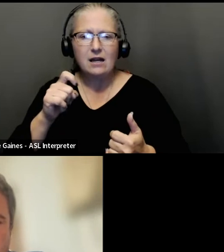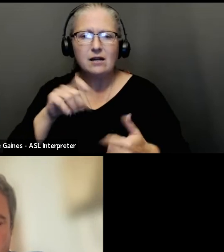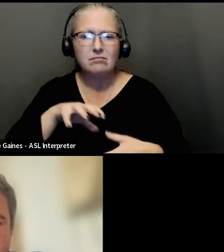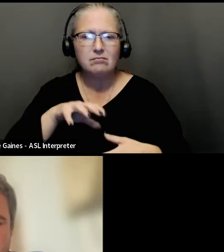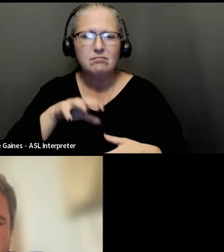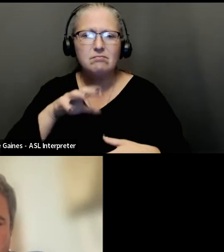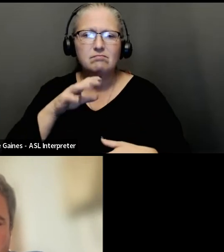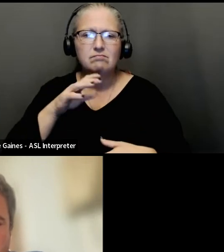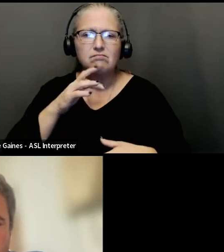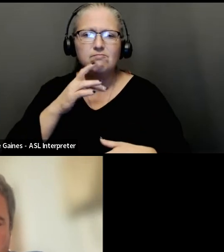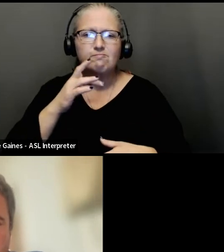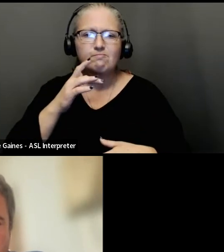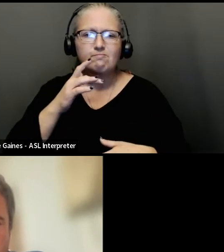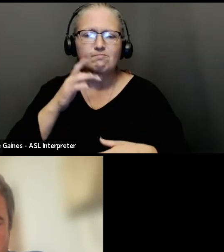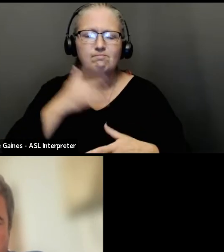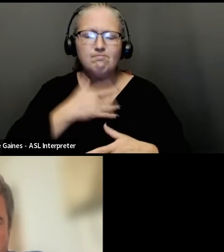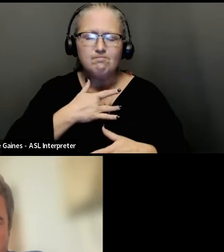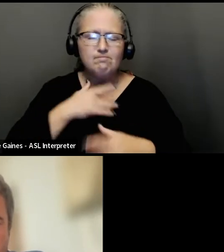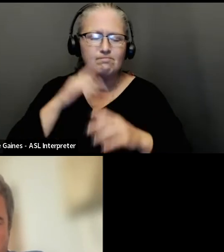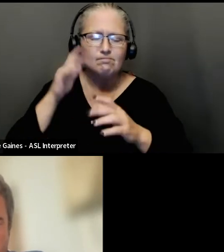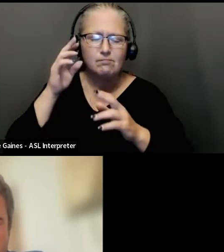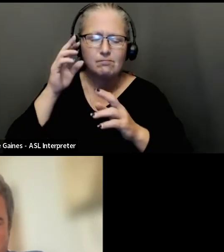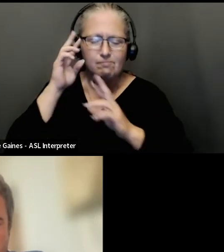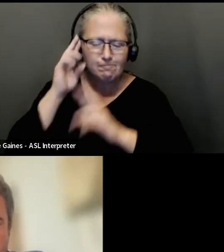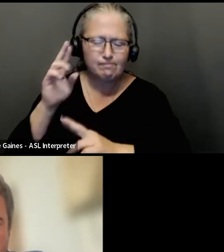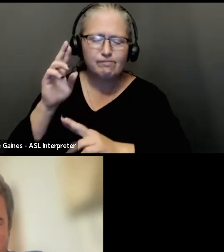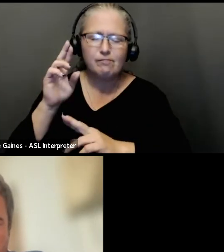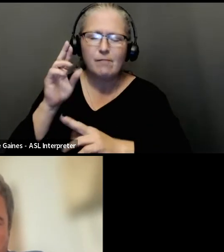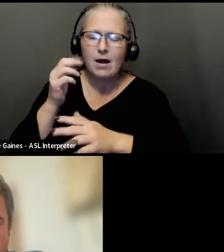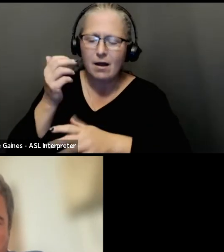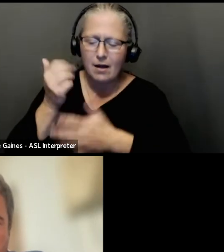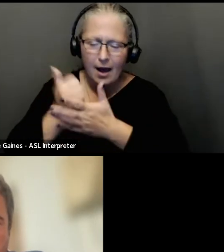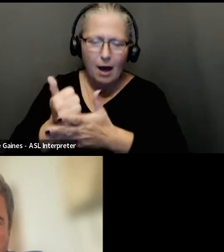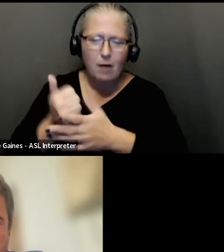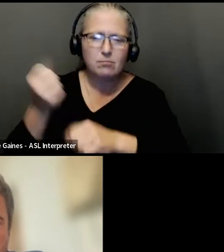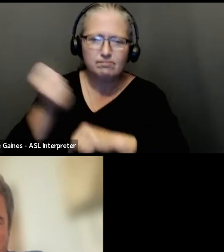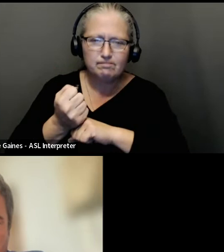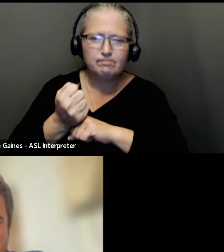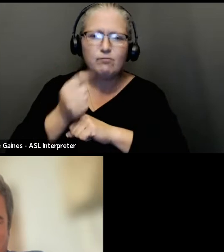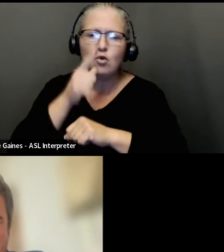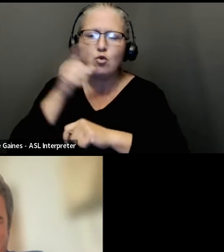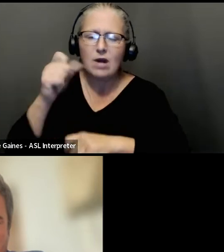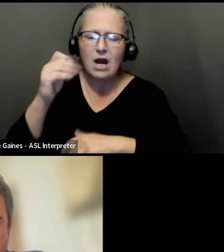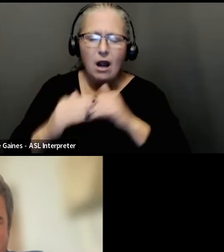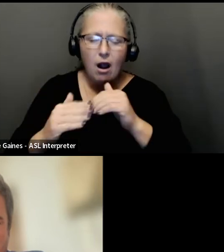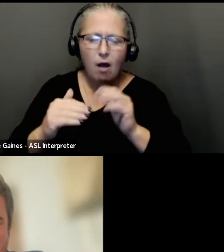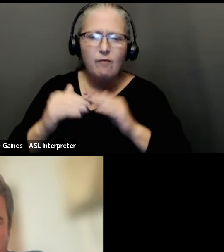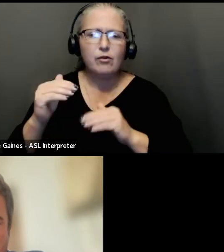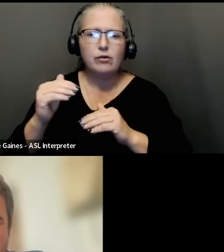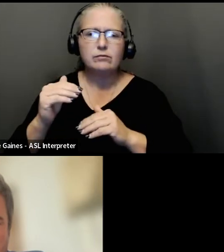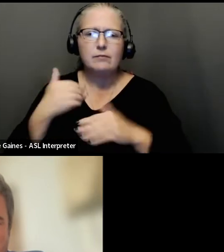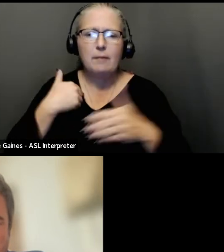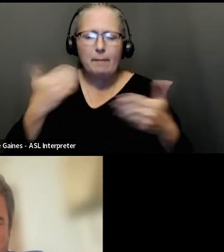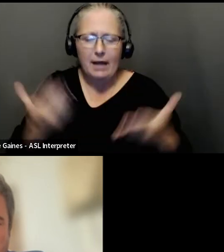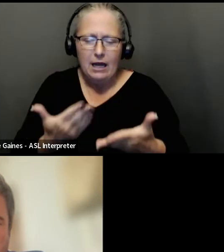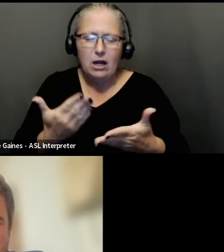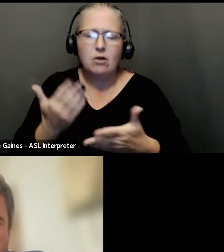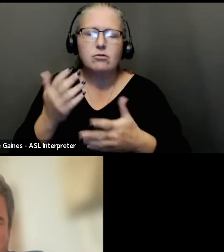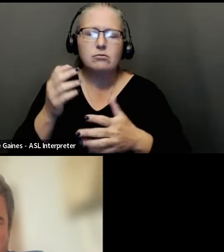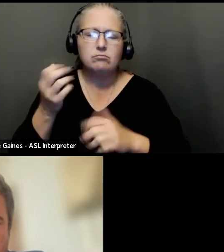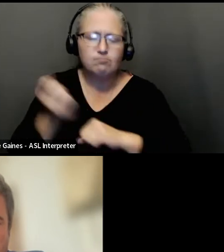and comforting those who stand in need of comfort. And I am here to do that with you.